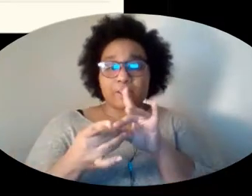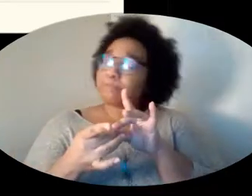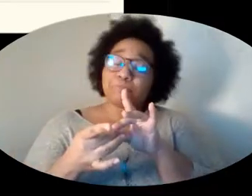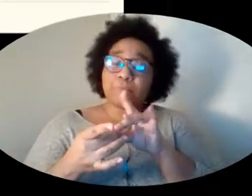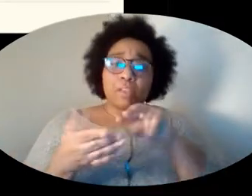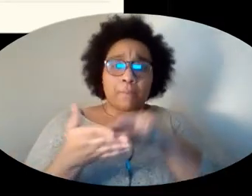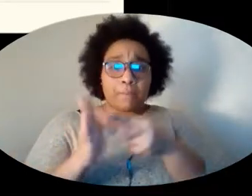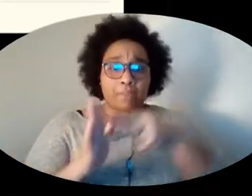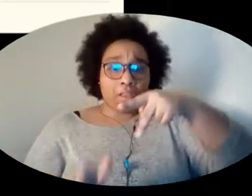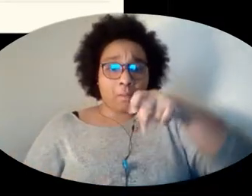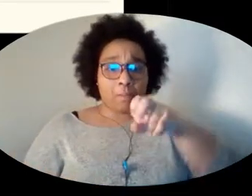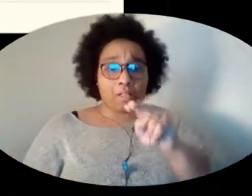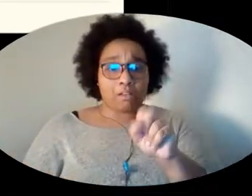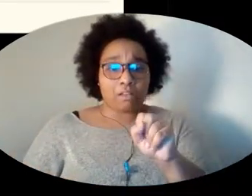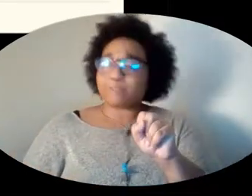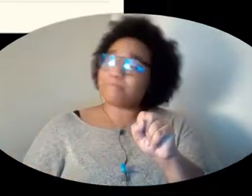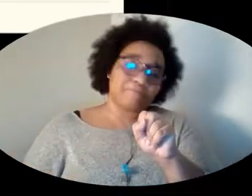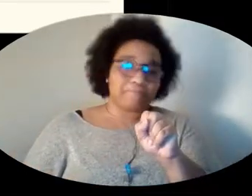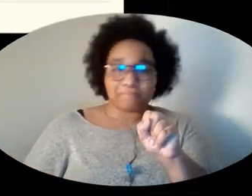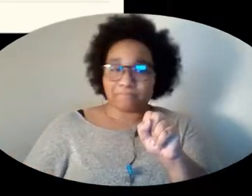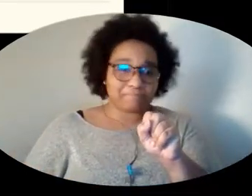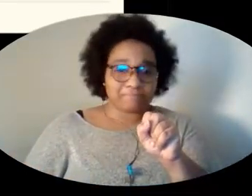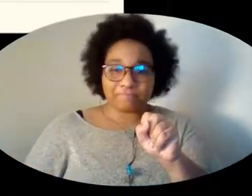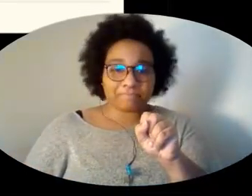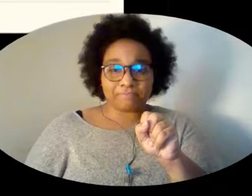connect so they are not polygons